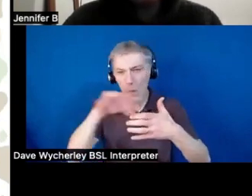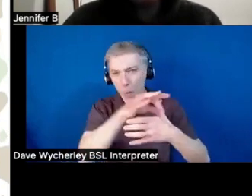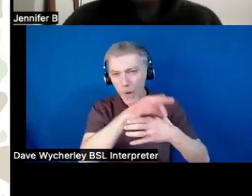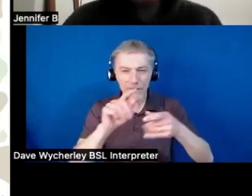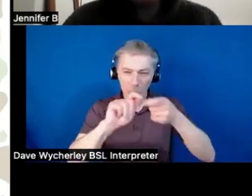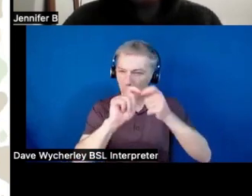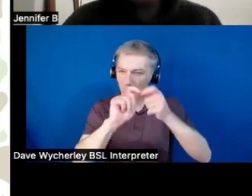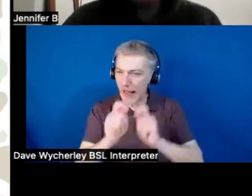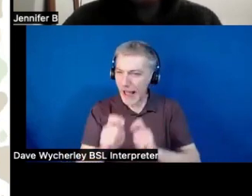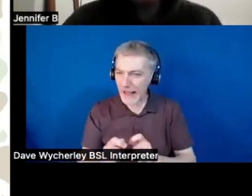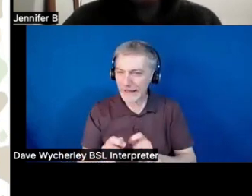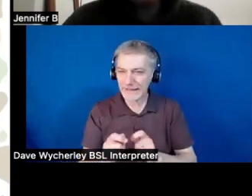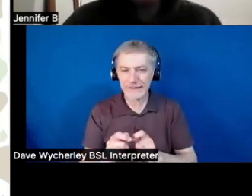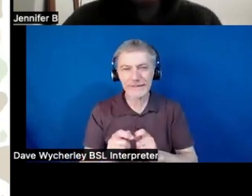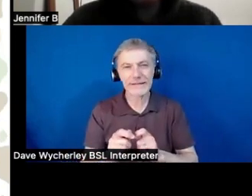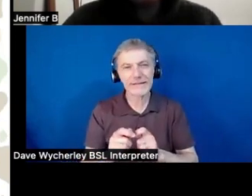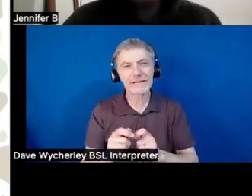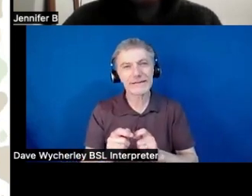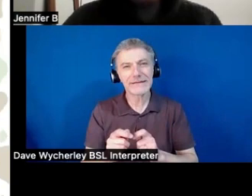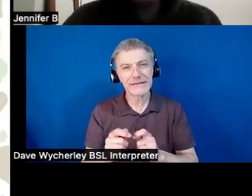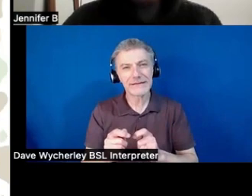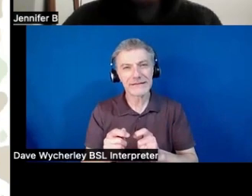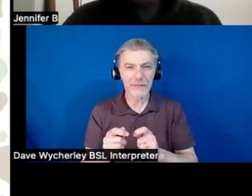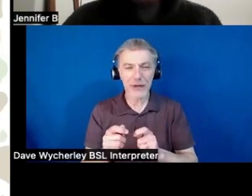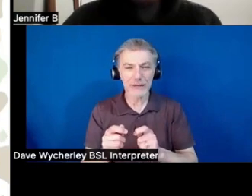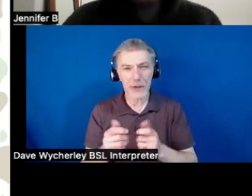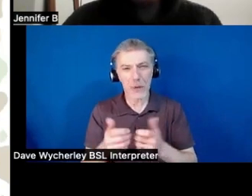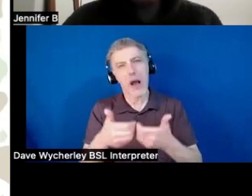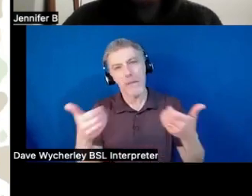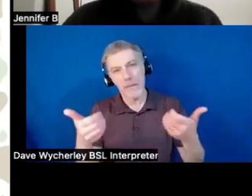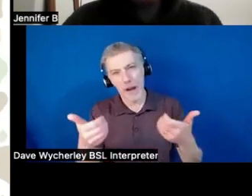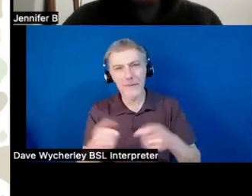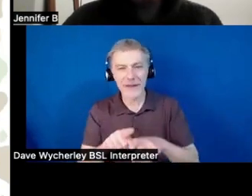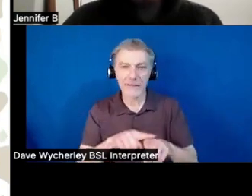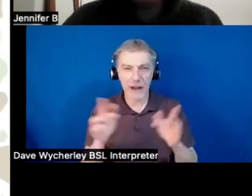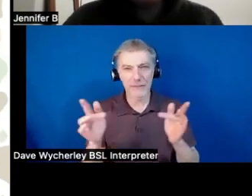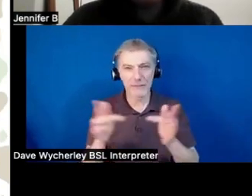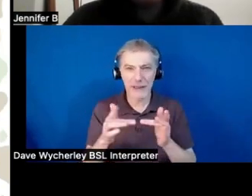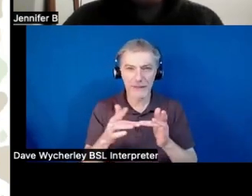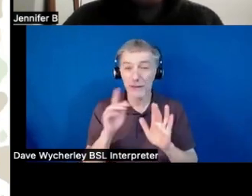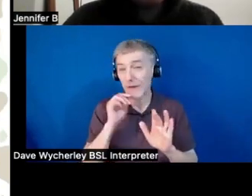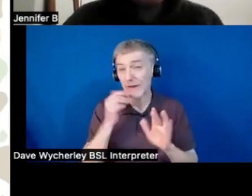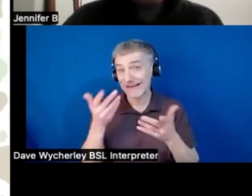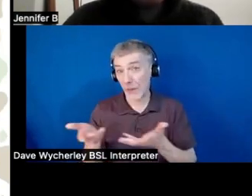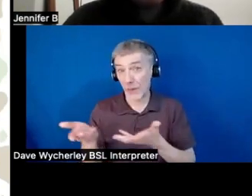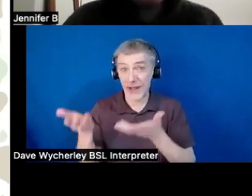this fragmented structure. And on that note, I'm going to hand over to Jen.